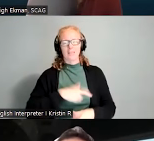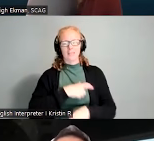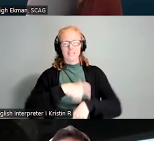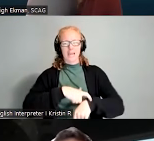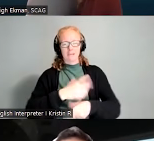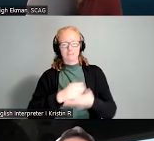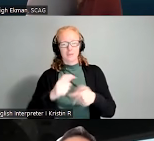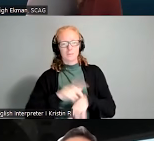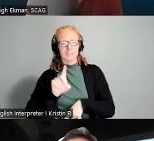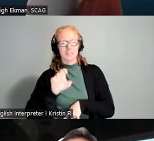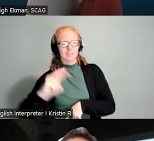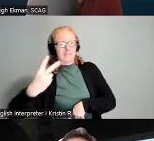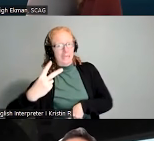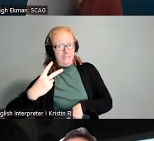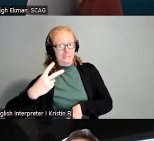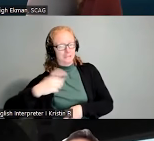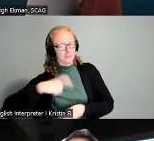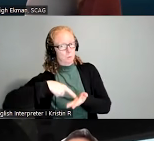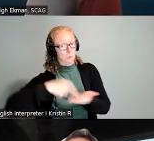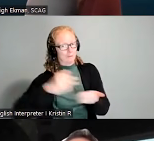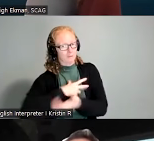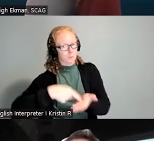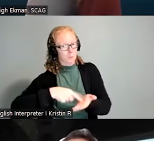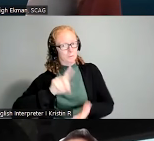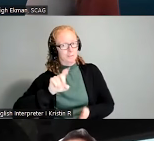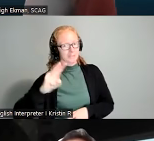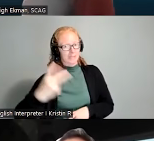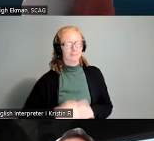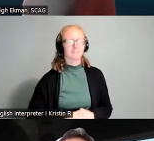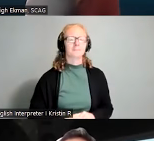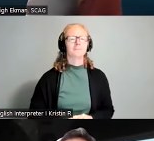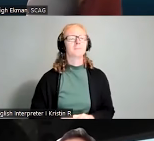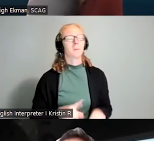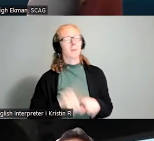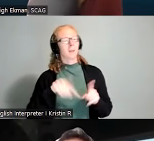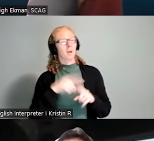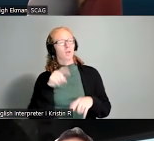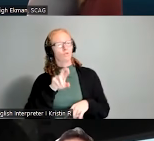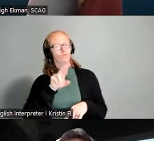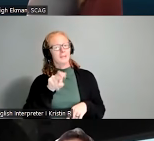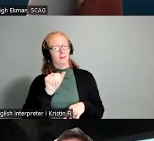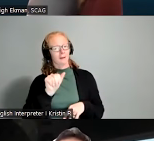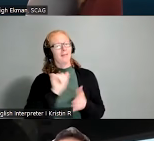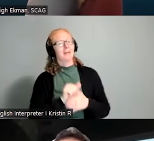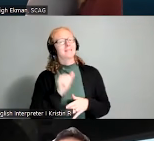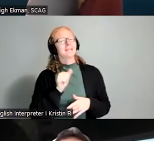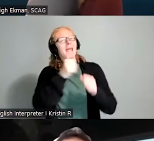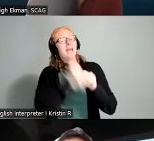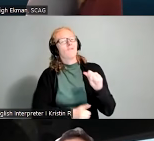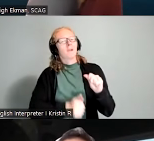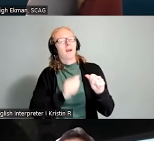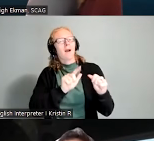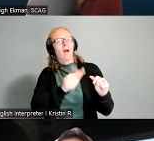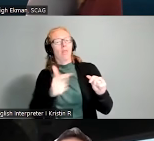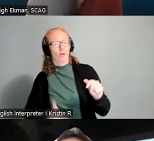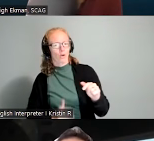next plan. Just another shout out to that. And ultimately, to your question about RENA, RENA happens every other RTP SCS